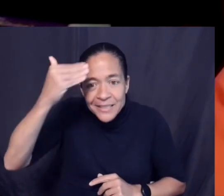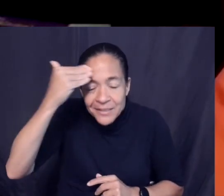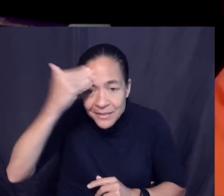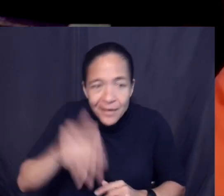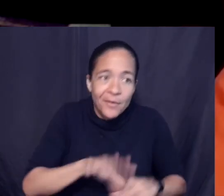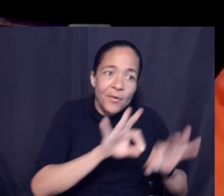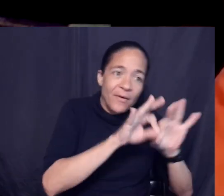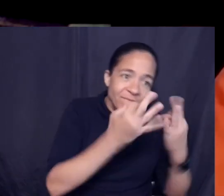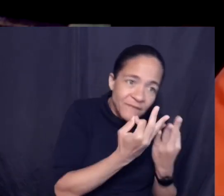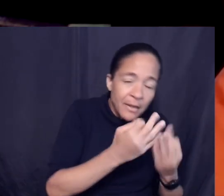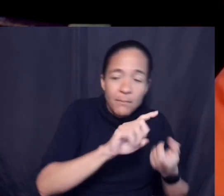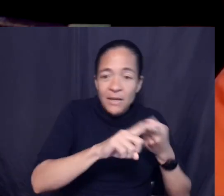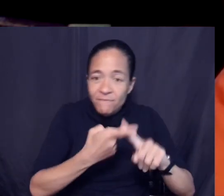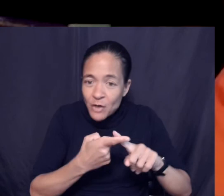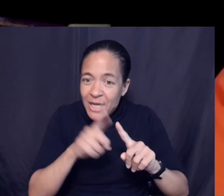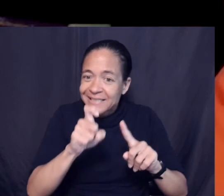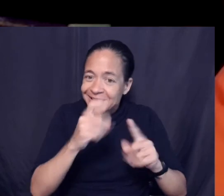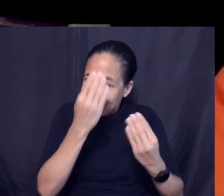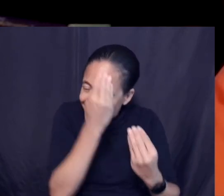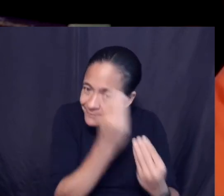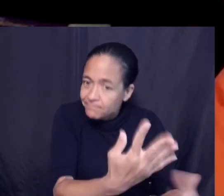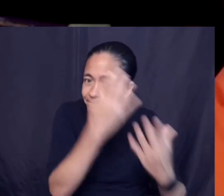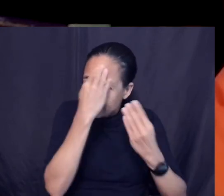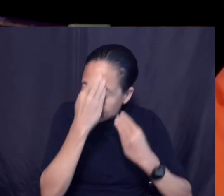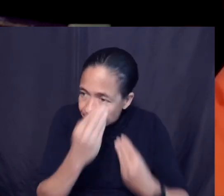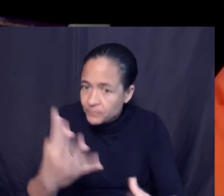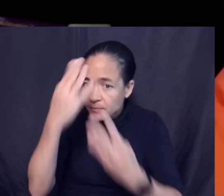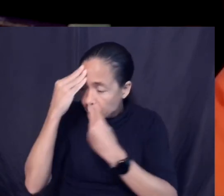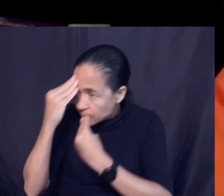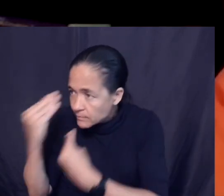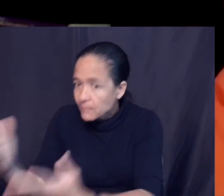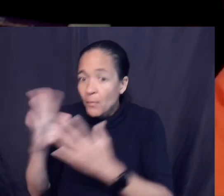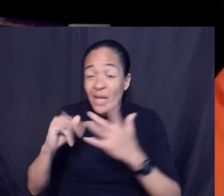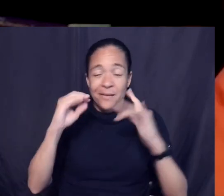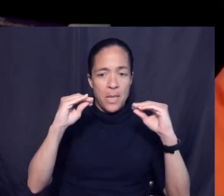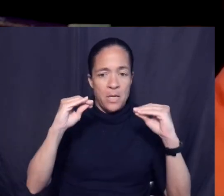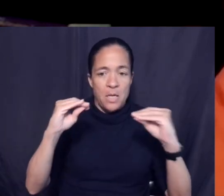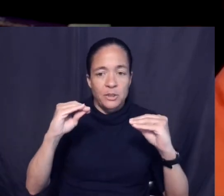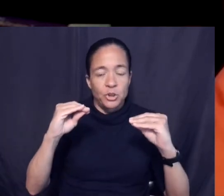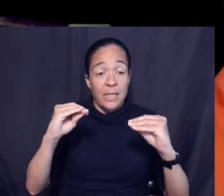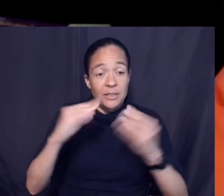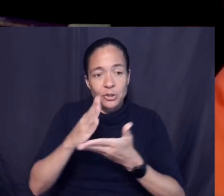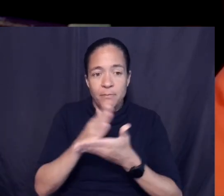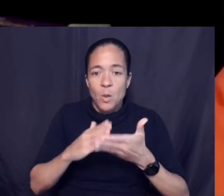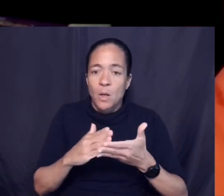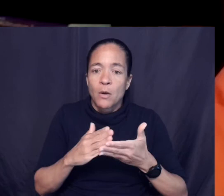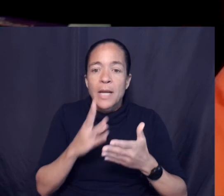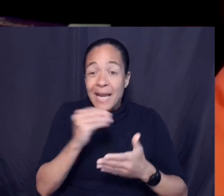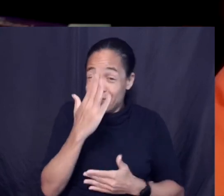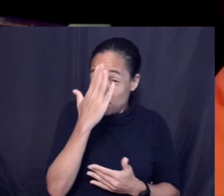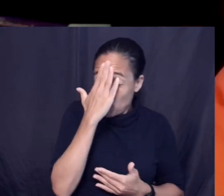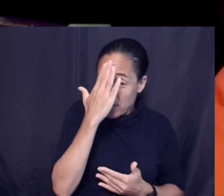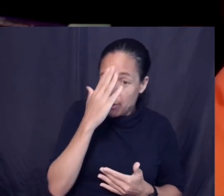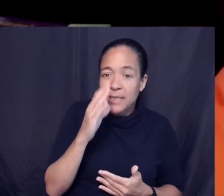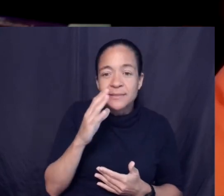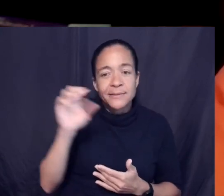and friends, they need to know about this. You know, just to know about it, the education part, it's, yeah,